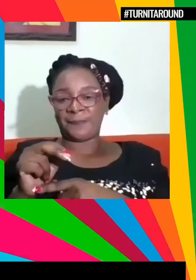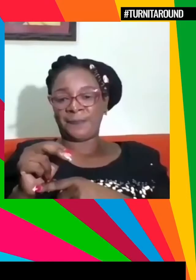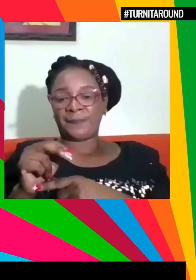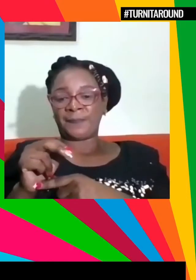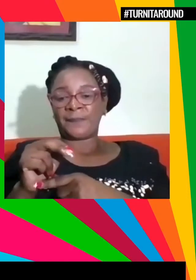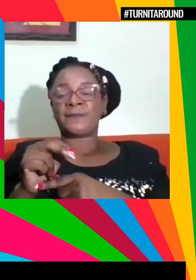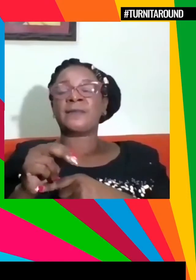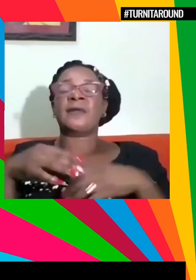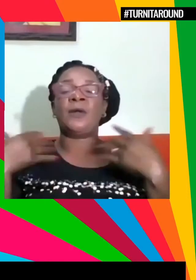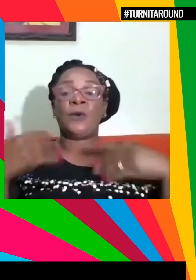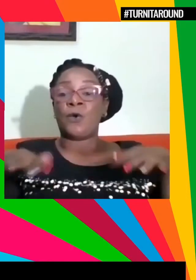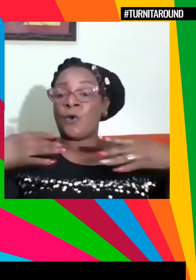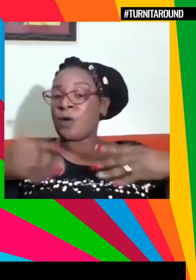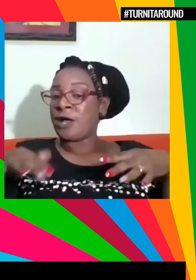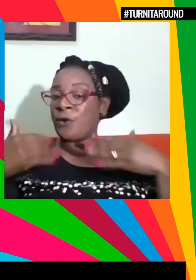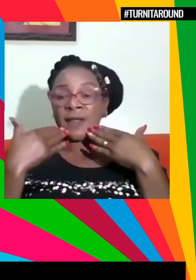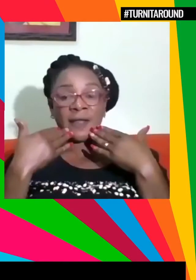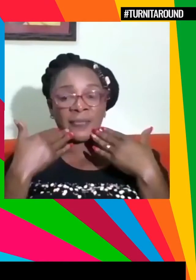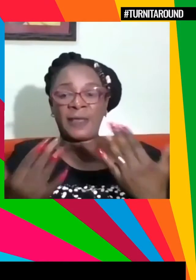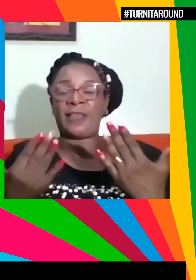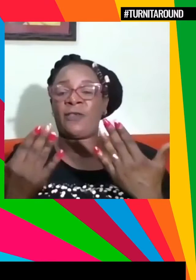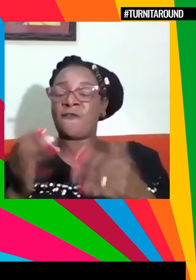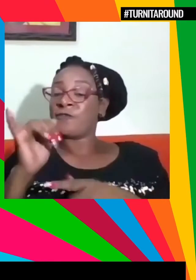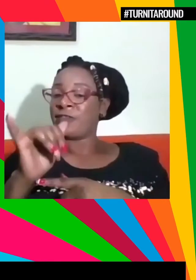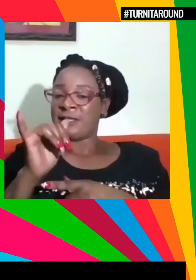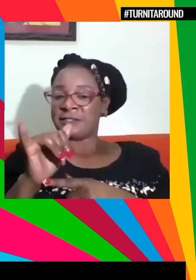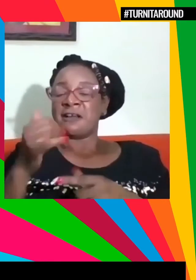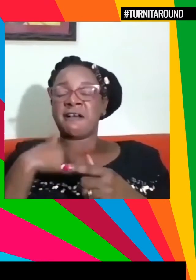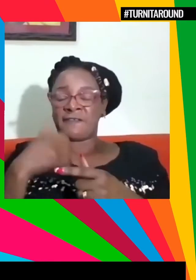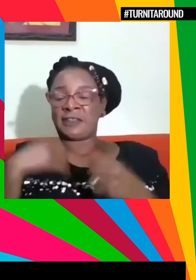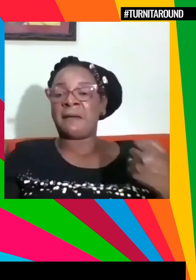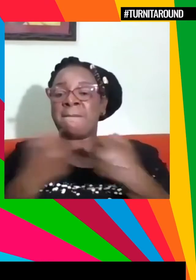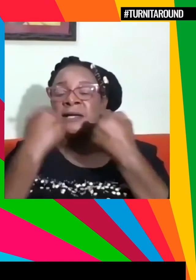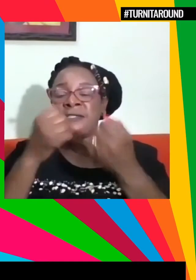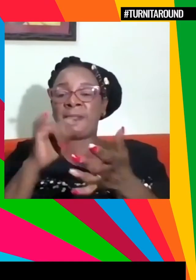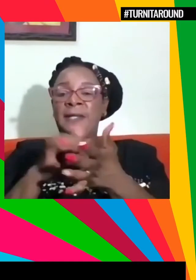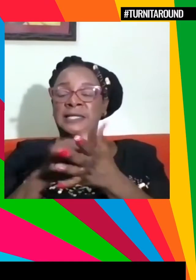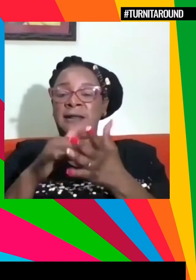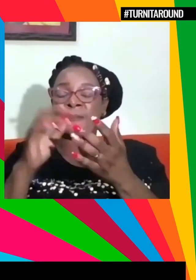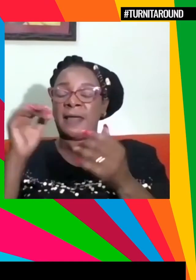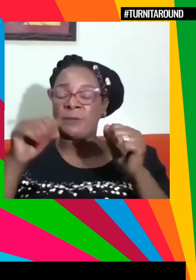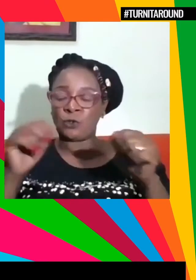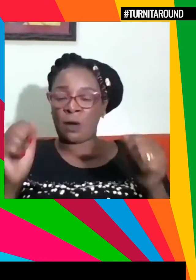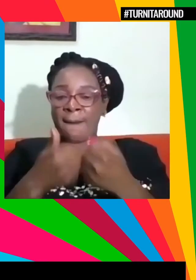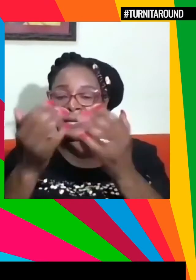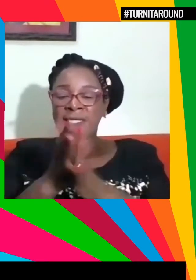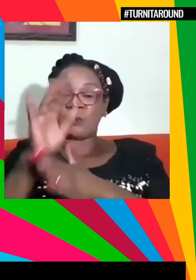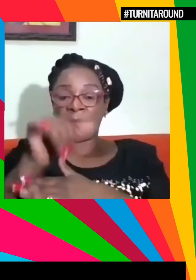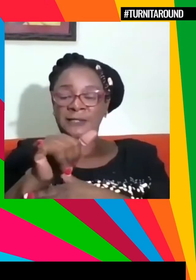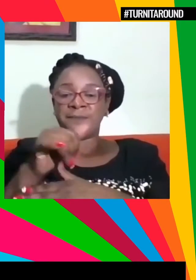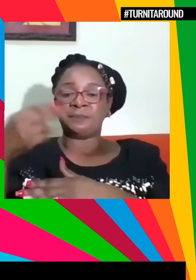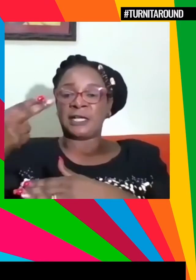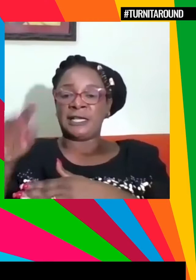Wow. Thank you, Ellen. It's always so inspiring to see just the scale of impact that you've been able to have and integrating it into HP's business